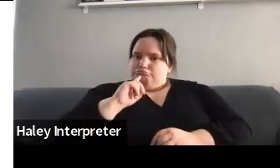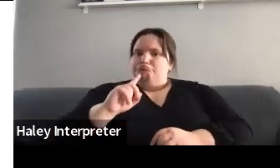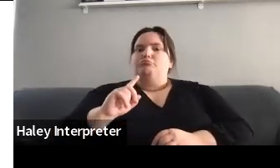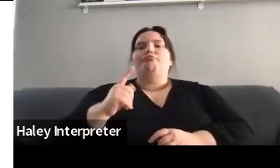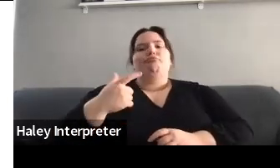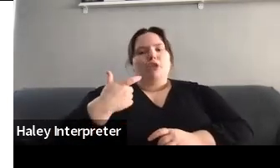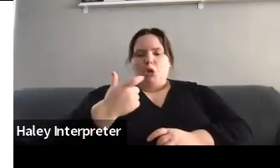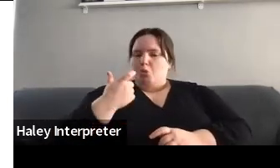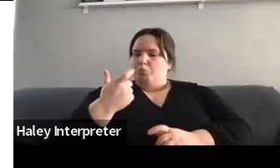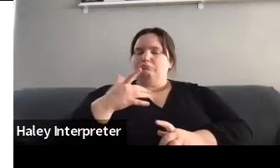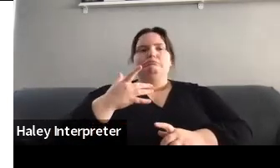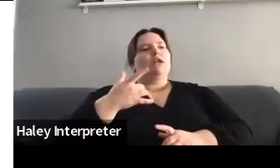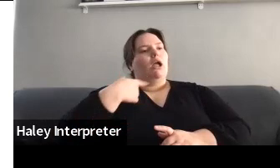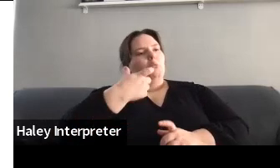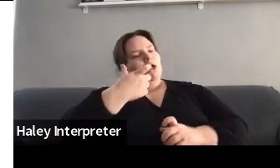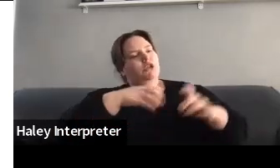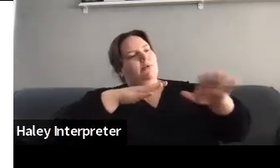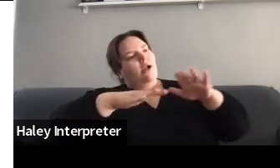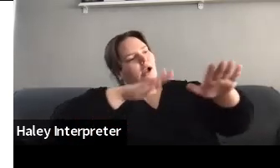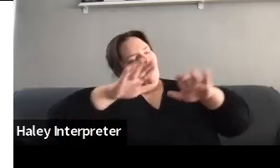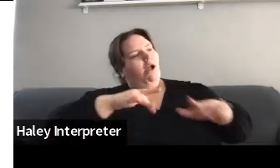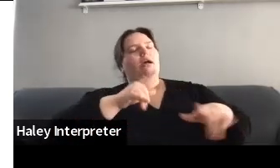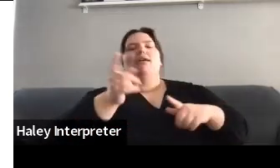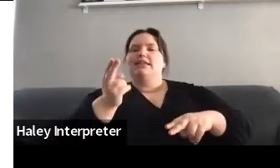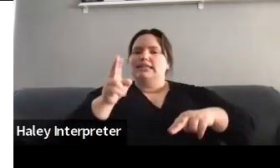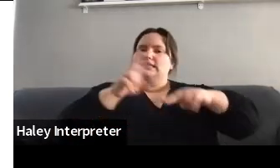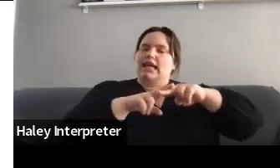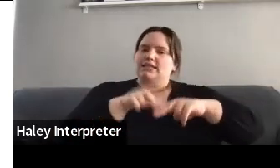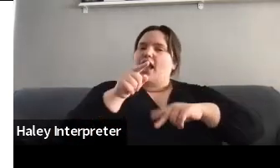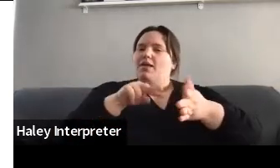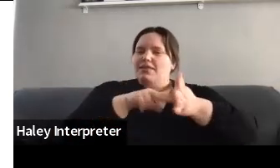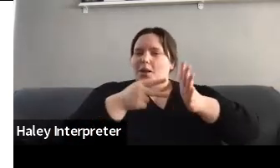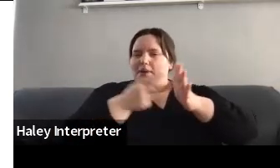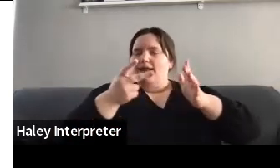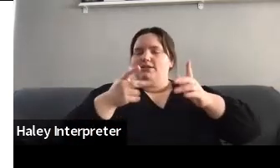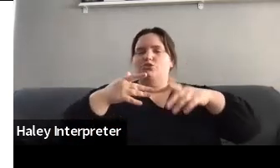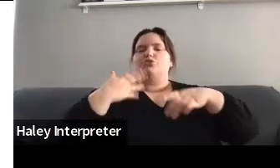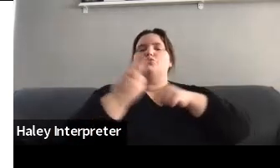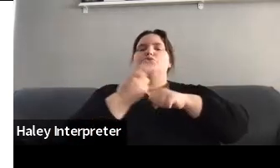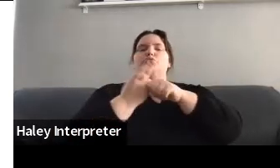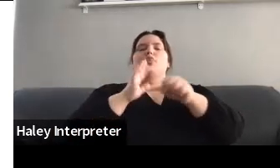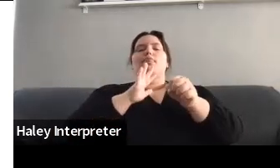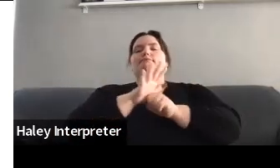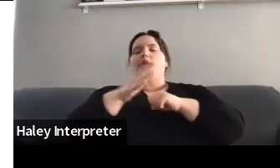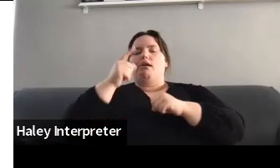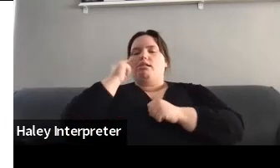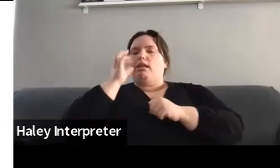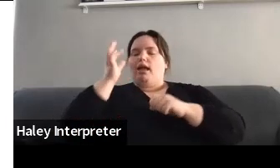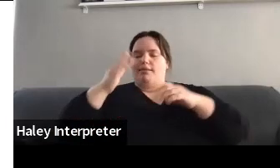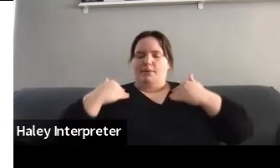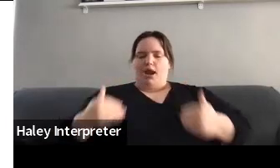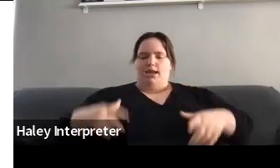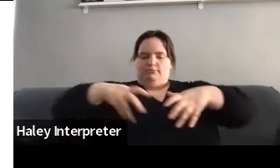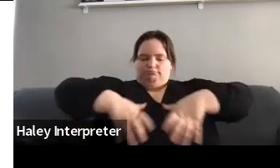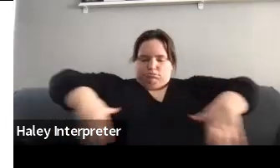little bit and sat down. These are meant to kind of cradle your whole cat's body and be